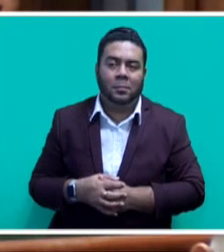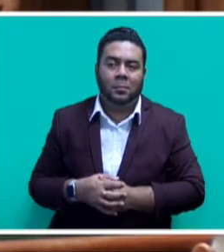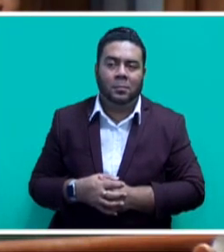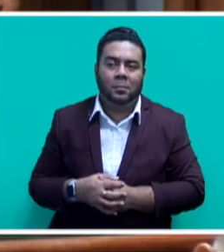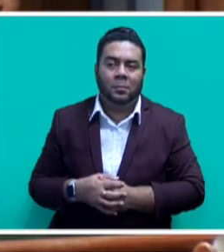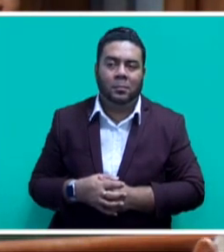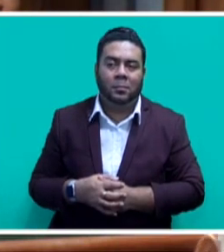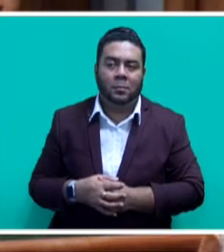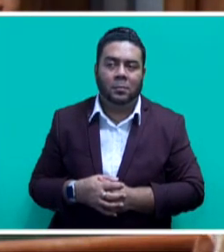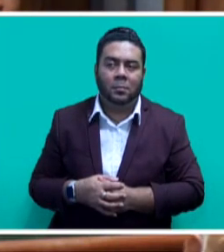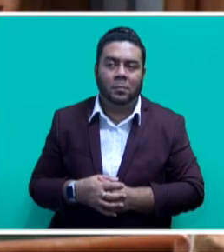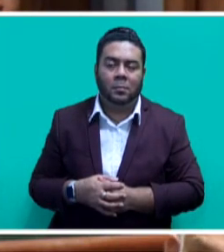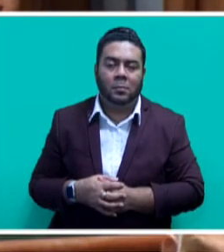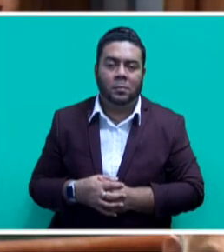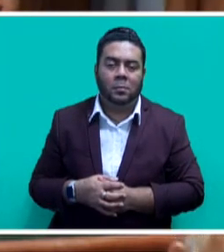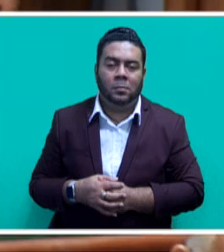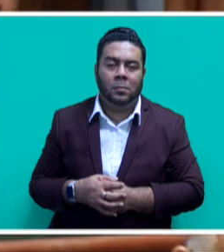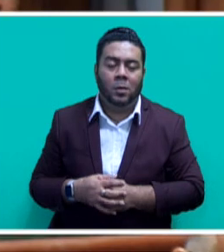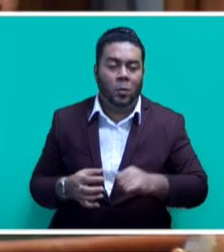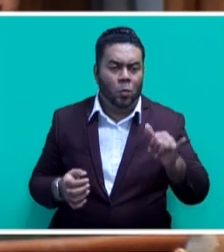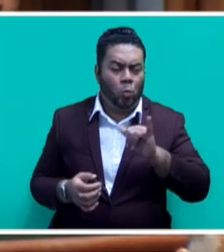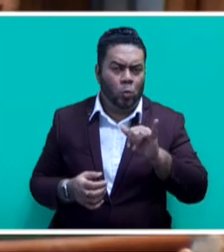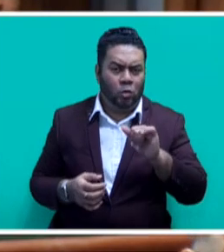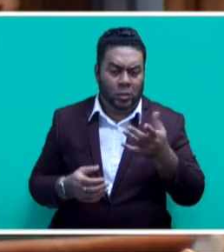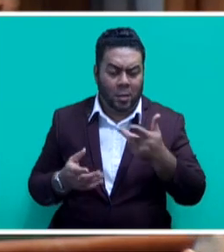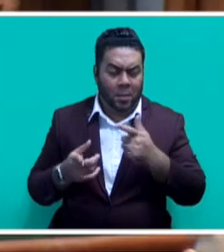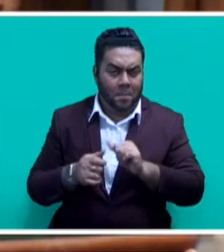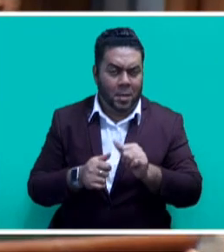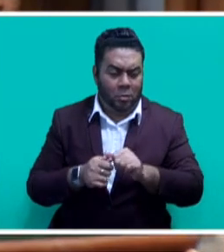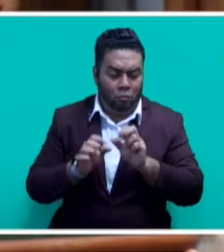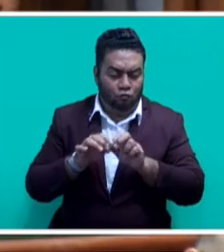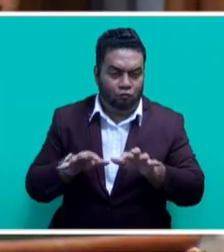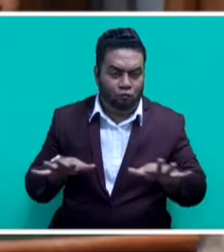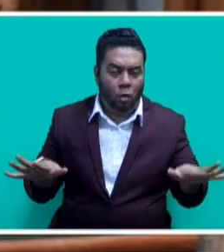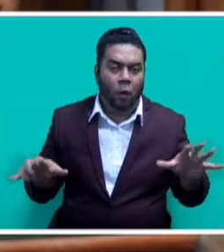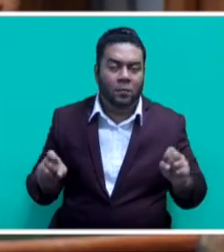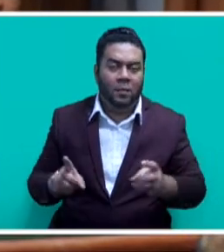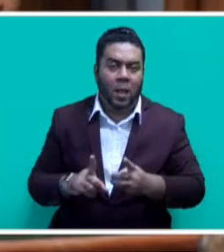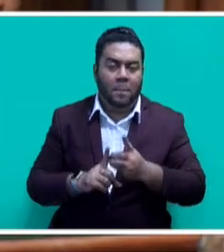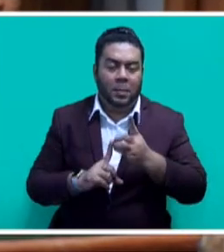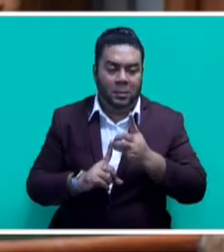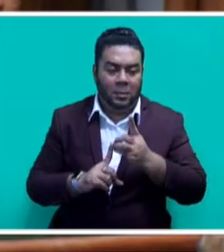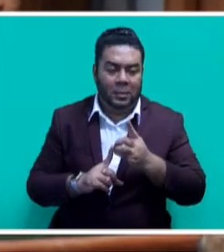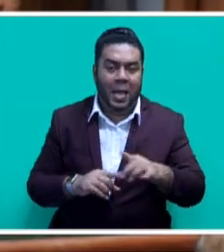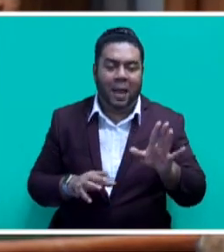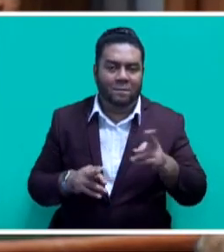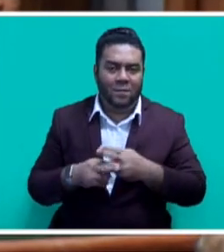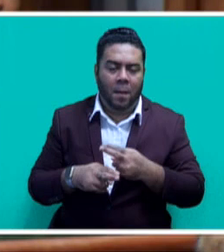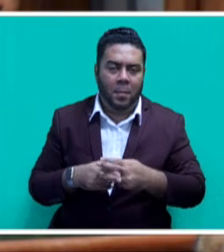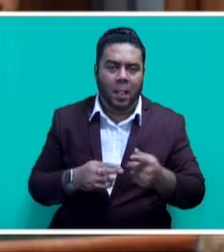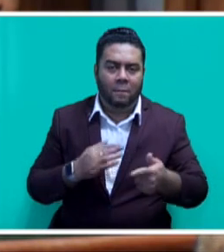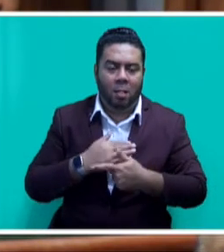which are the veins of development at farm level.